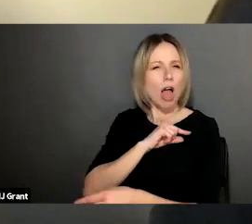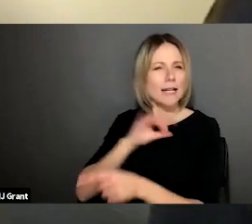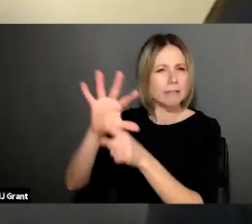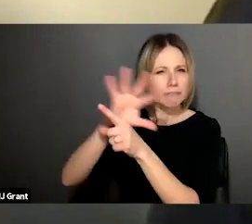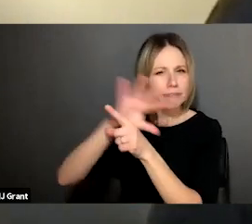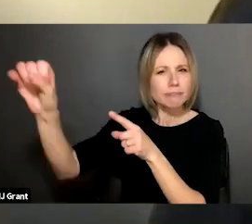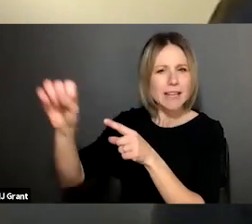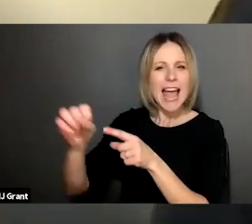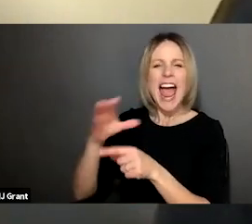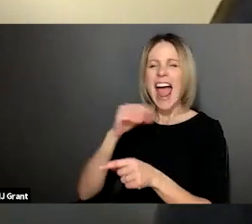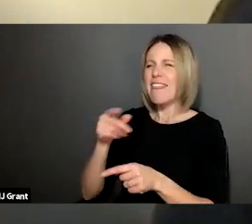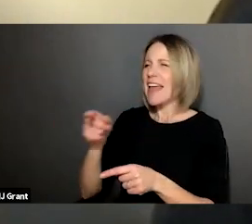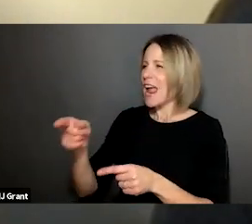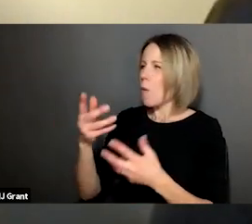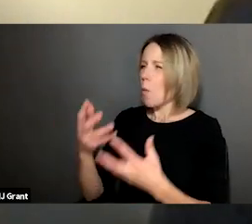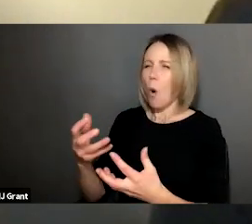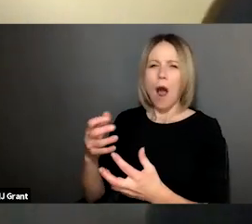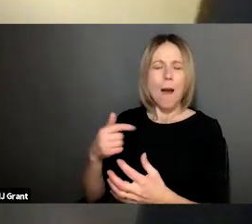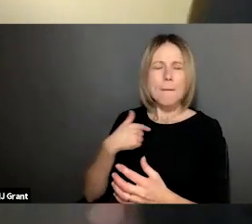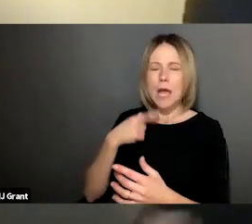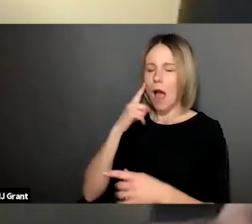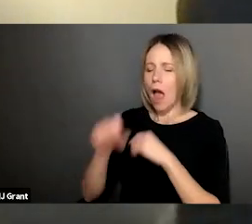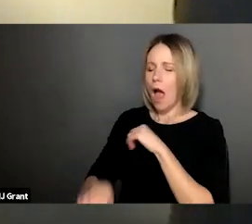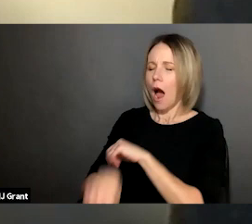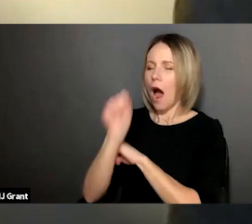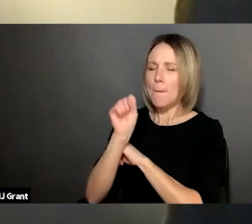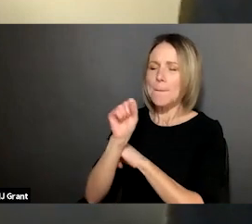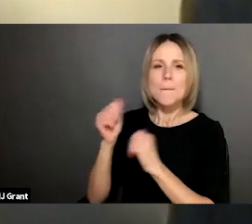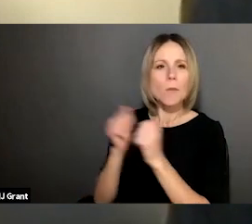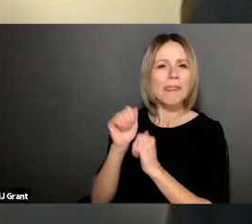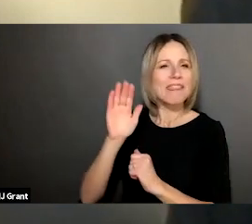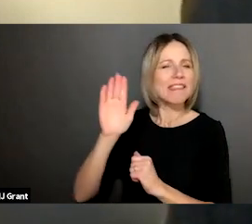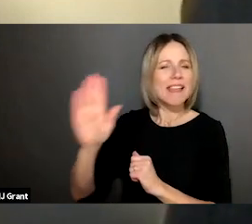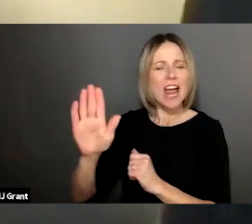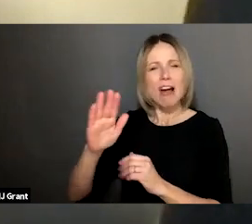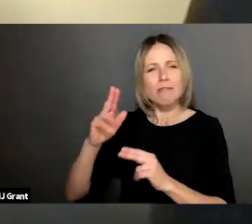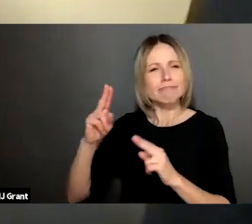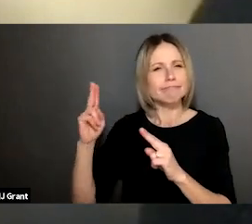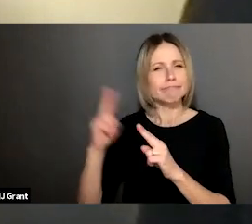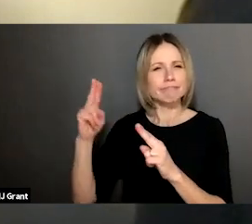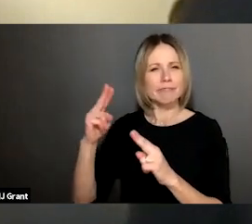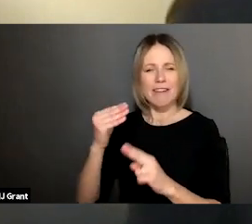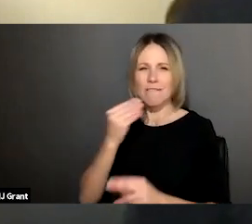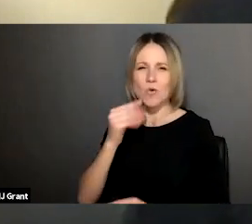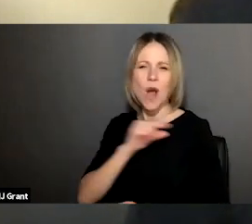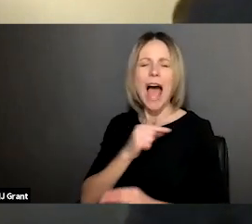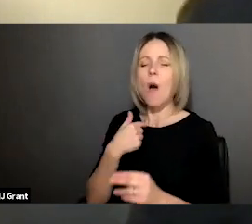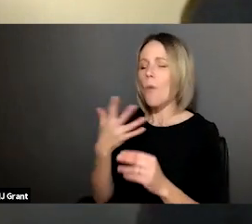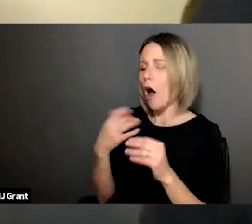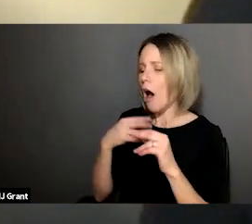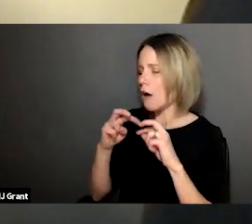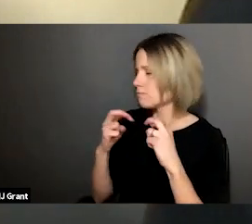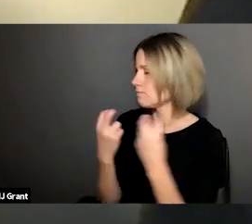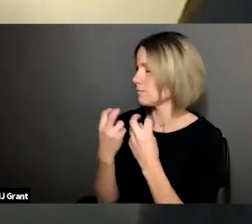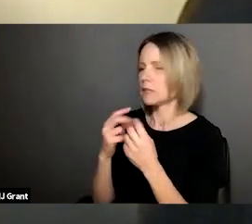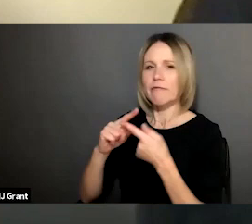and excellence of the food. Mm-hmm. And I want to be right close to my friends and family, and I want to have that meal, and